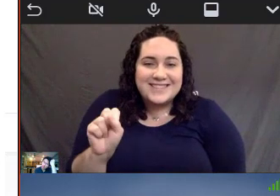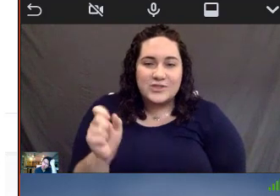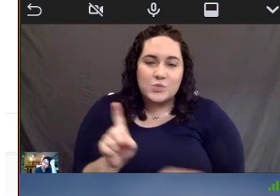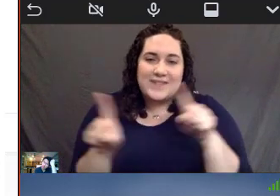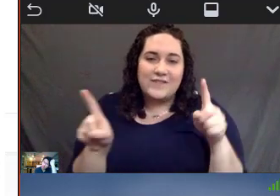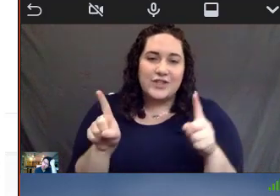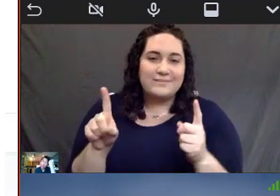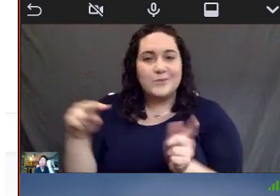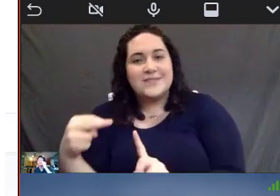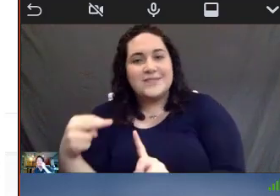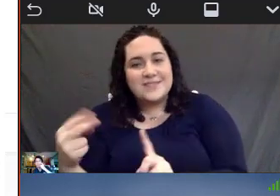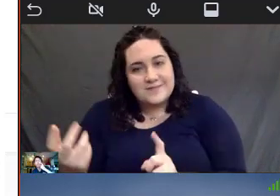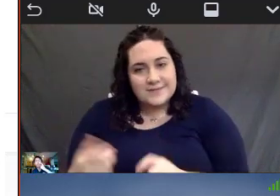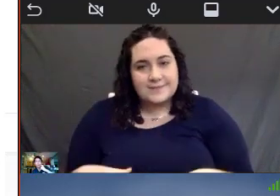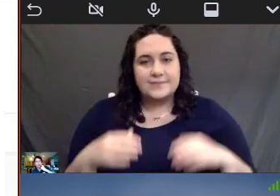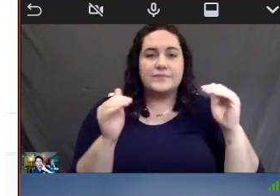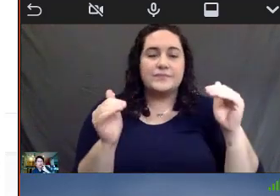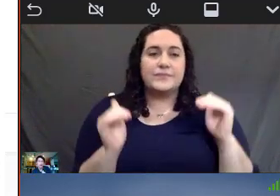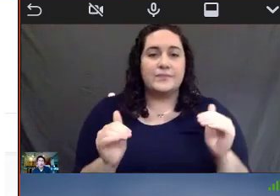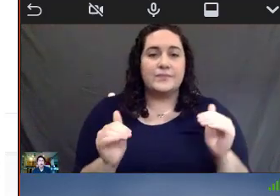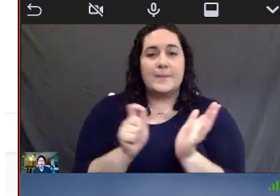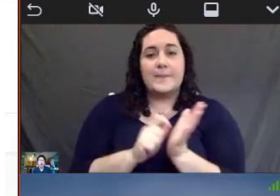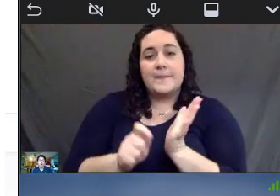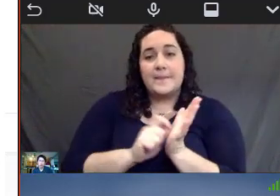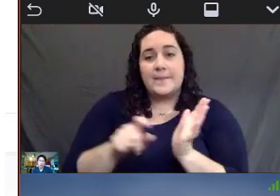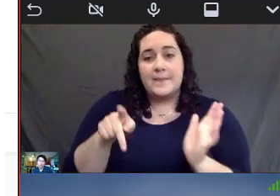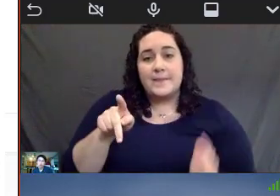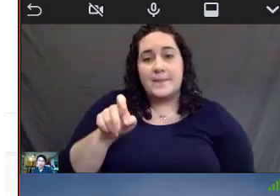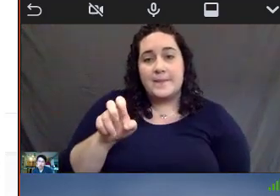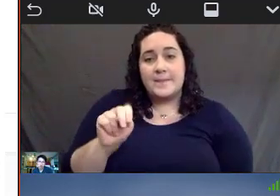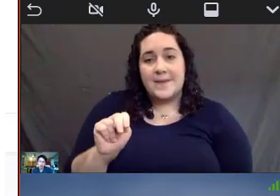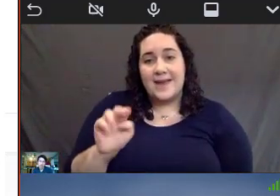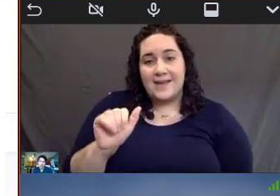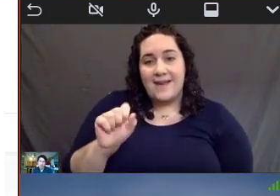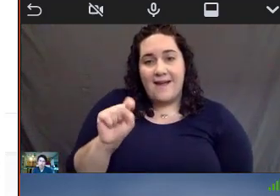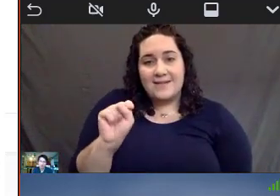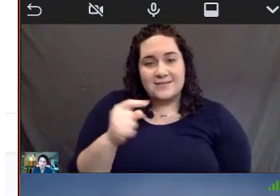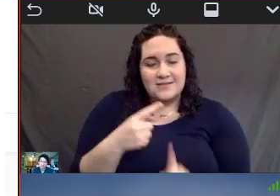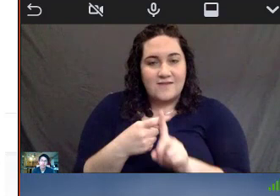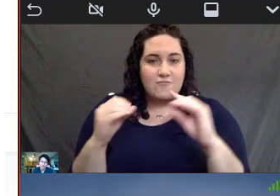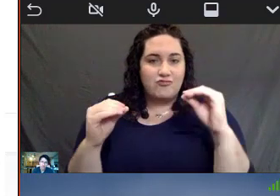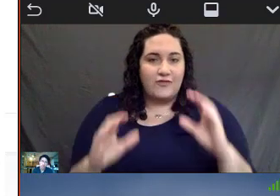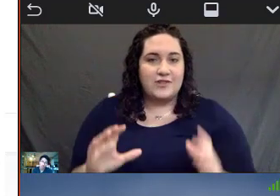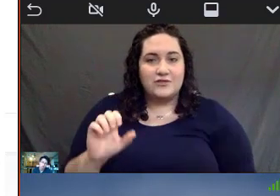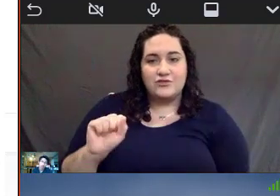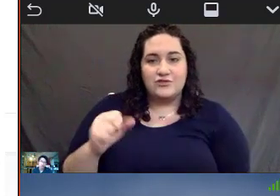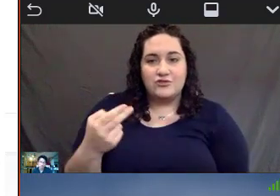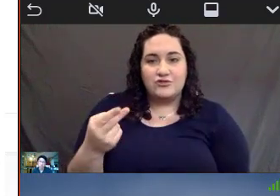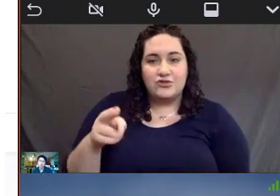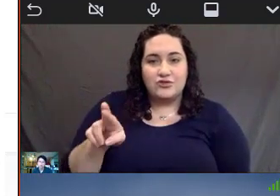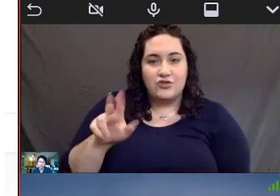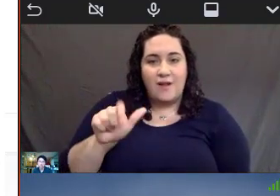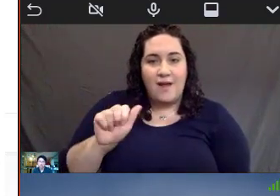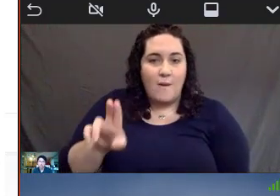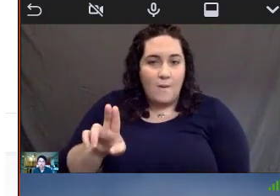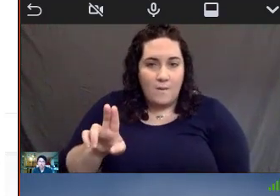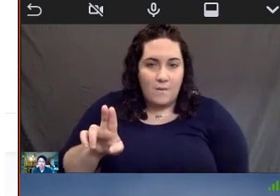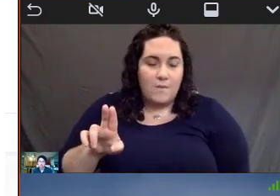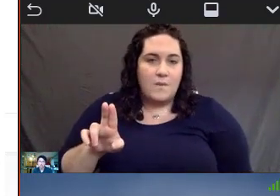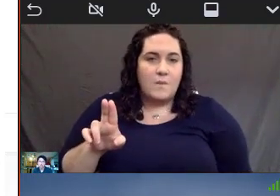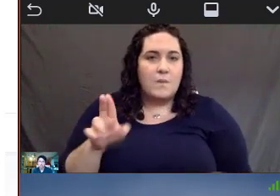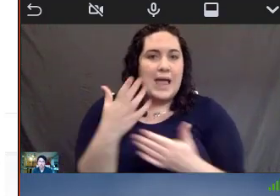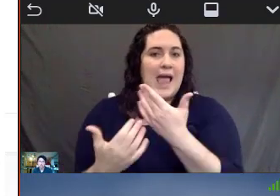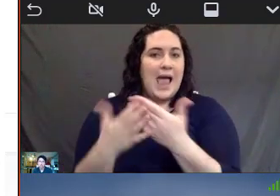the detailed pen cast created by Dr. Charlu, which is handwritten notes, but I think that they're sort of read aloud